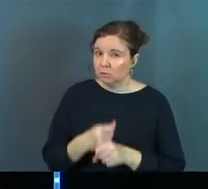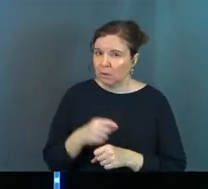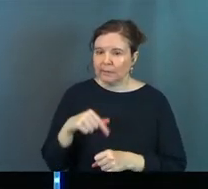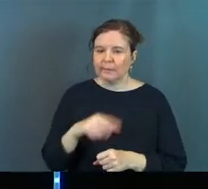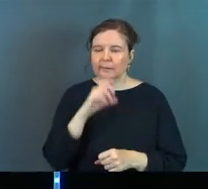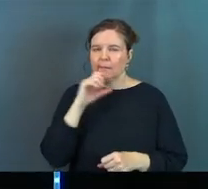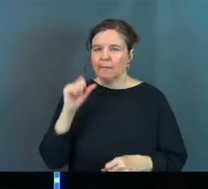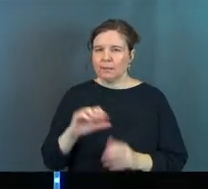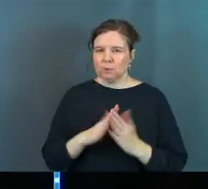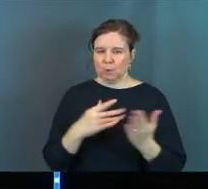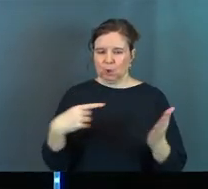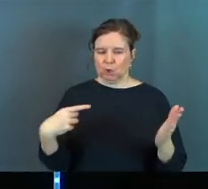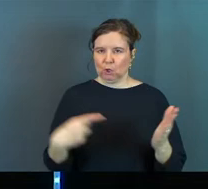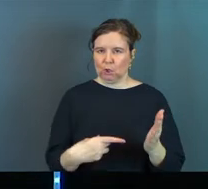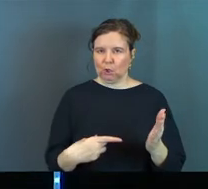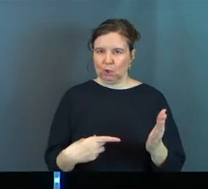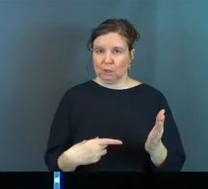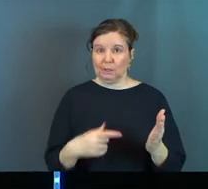this ancient book,